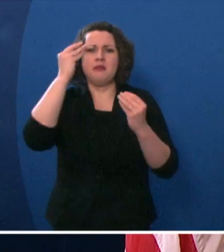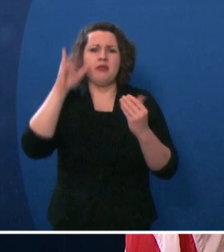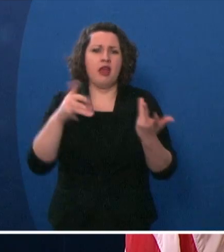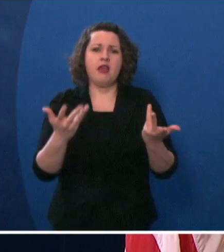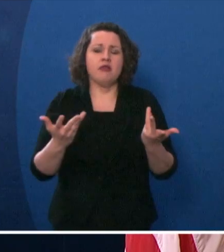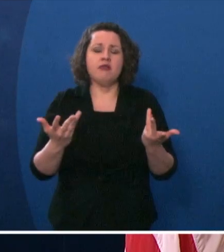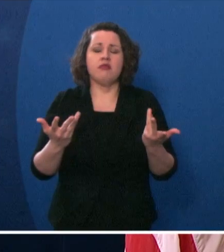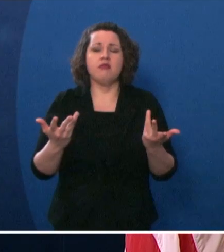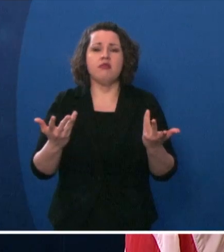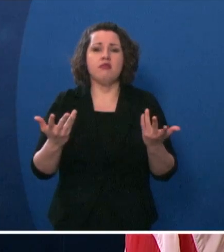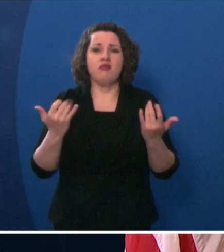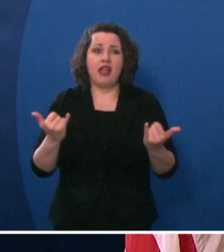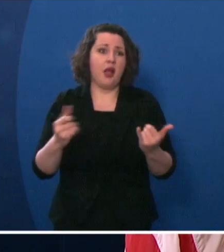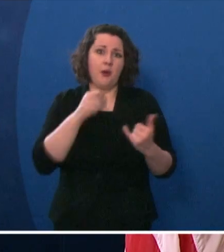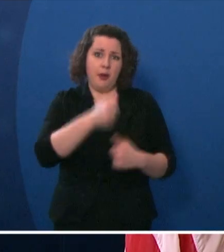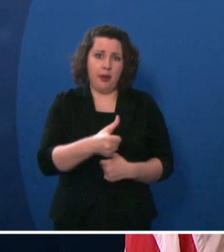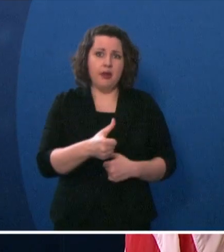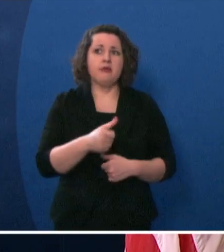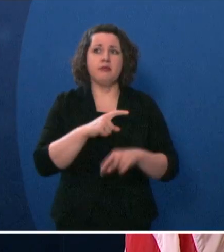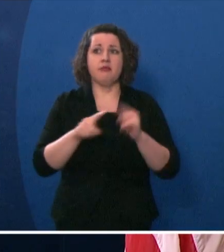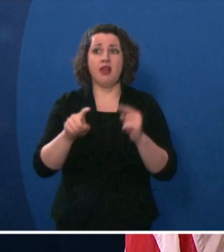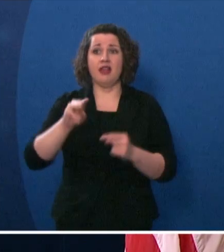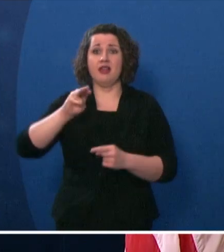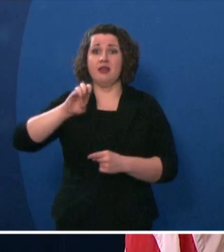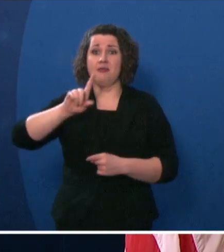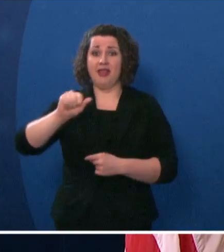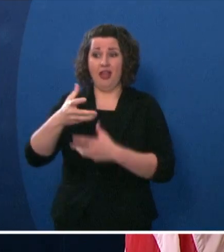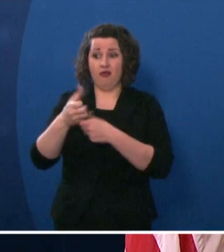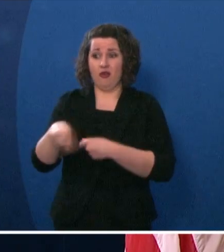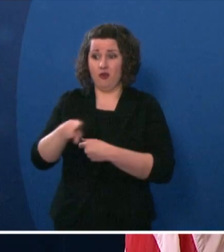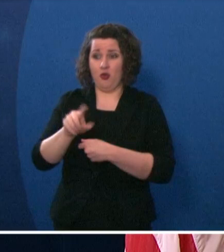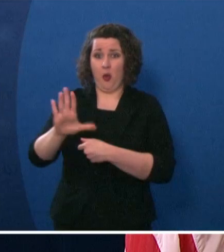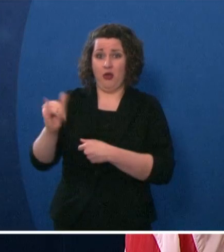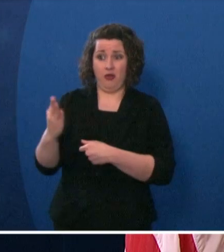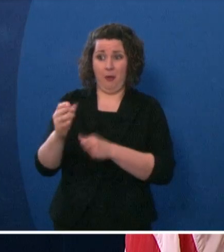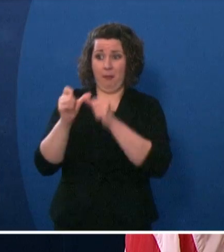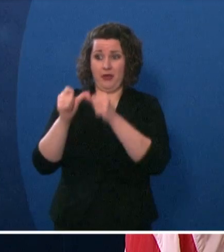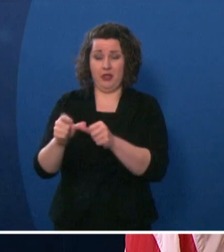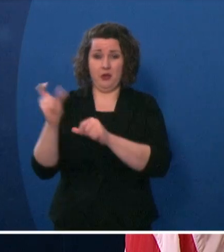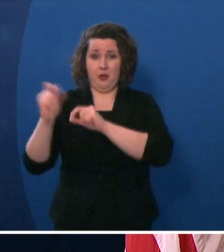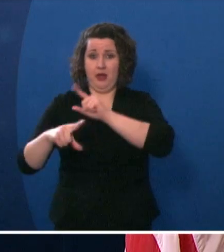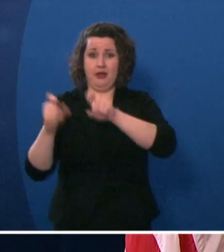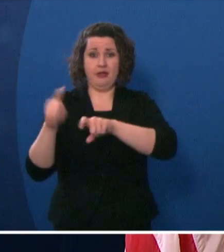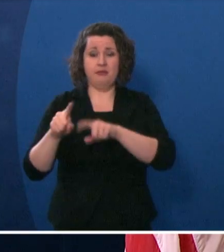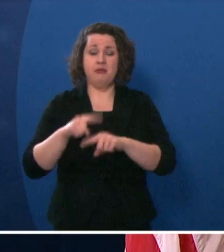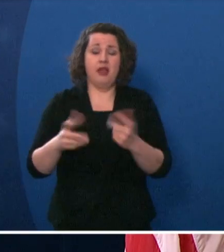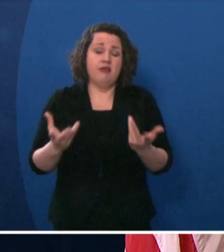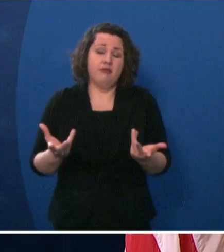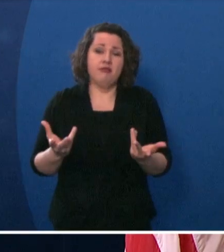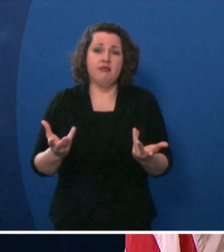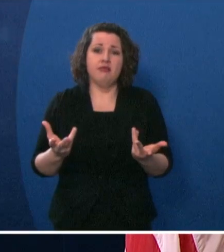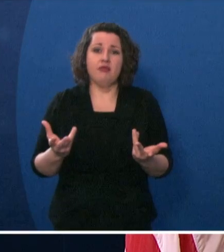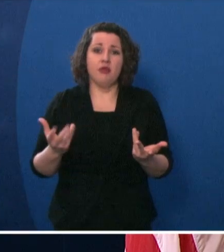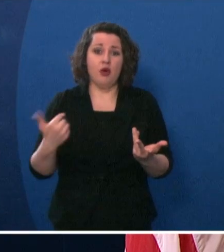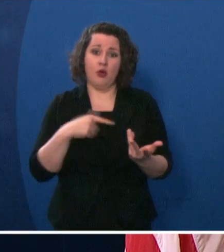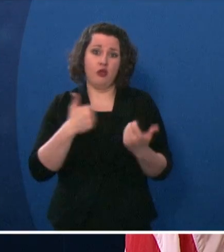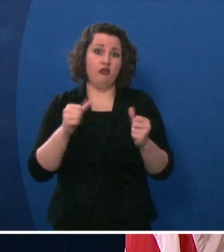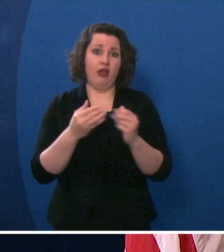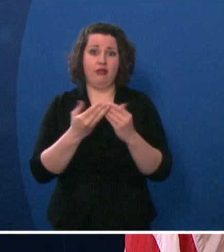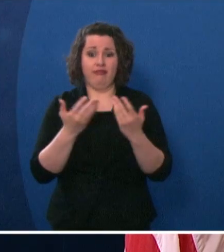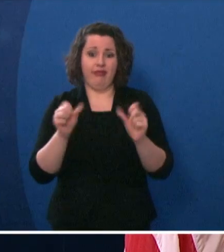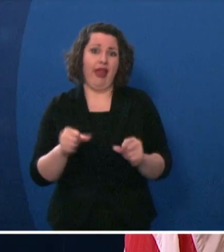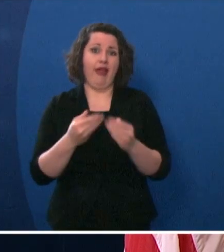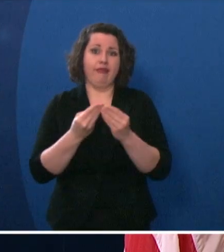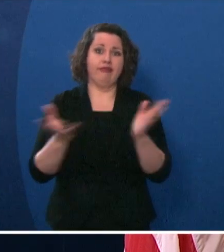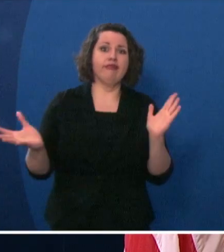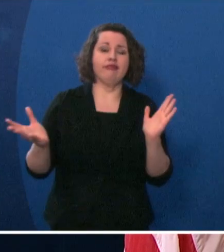right now there isn't, but I trust the media to do their job and continue to ask the questions, but we're being as transparent as we can and